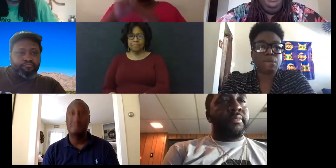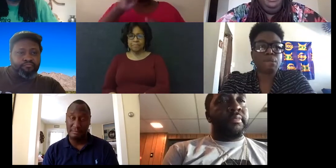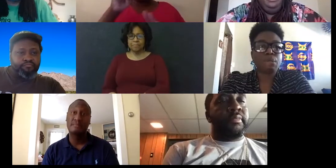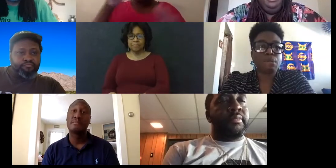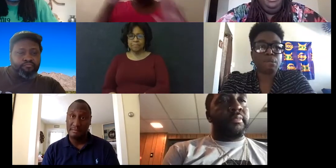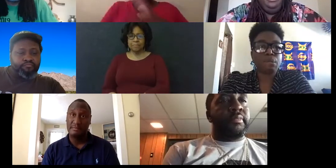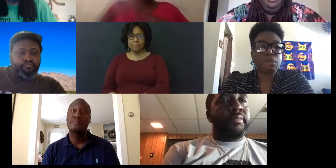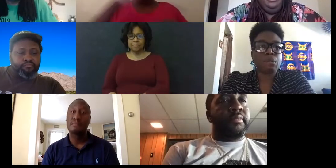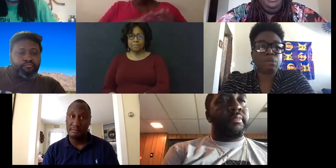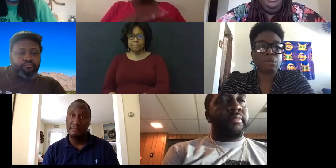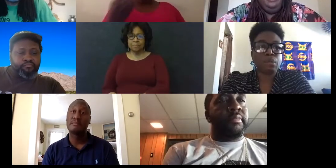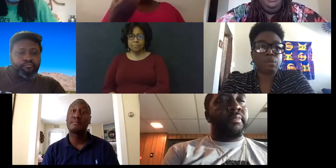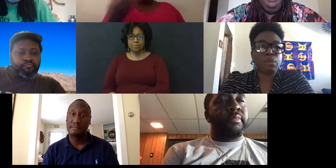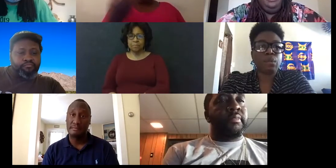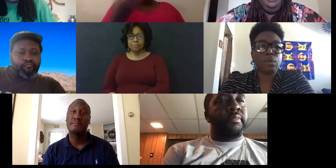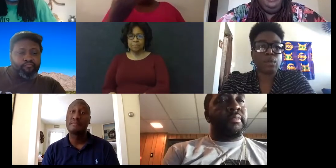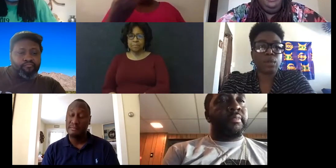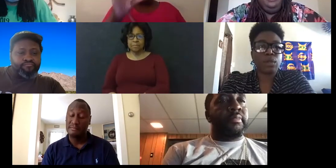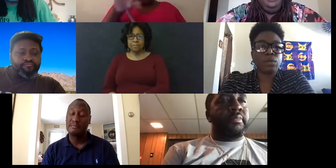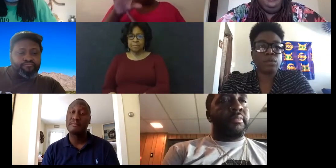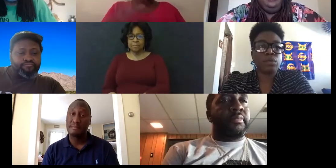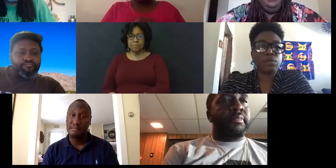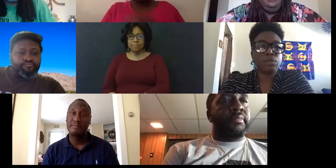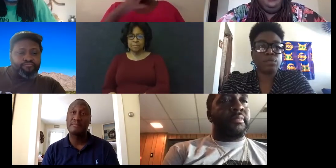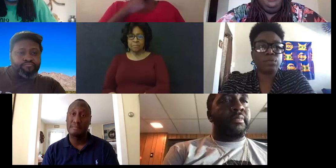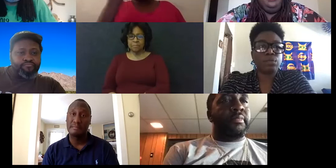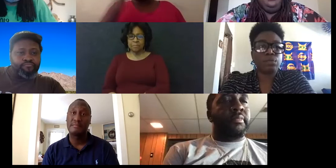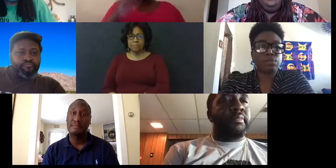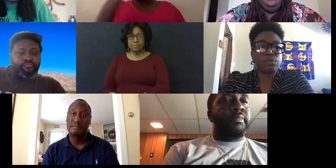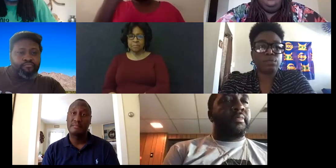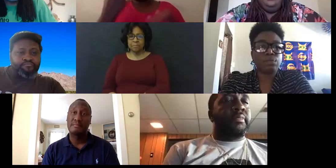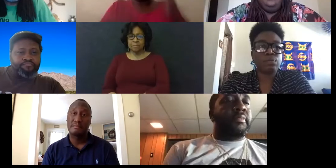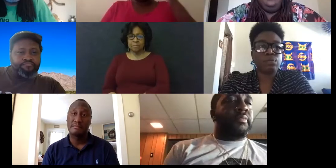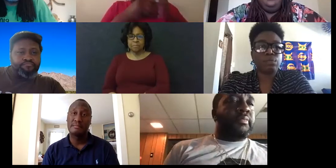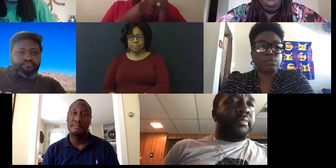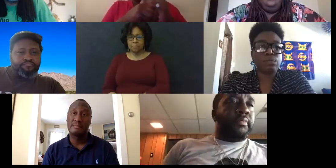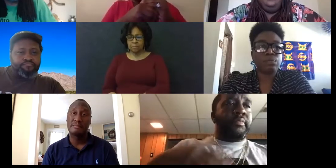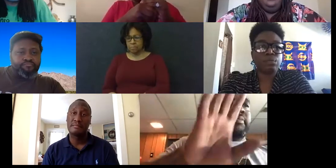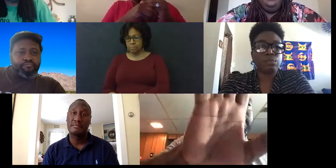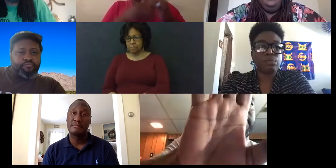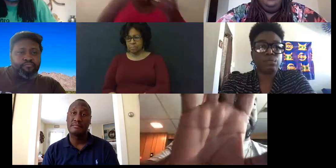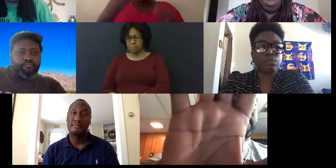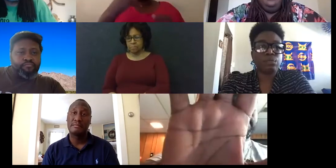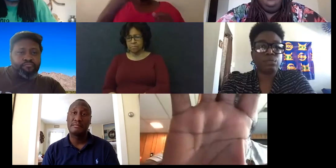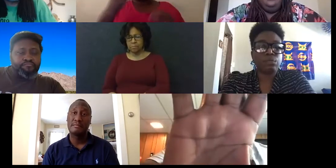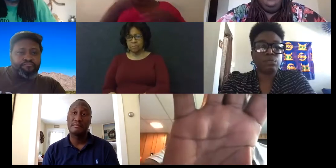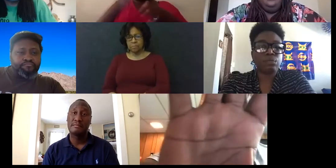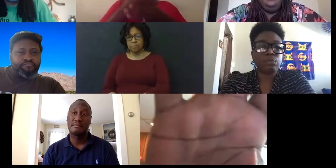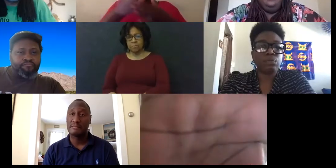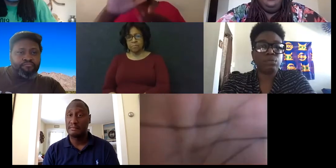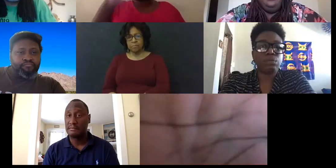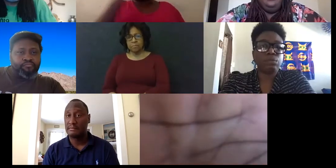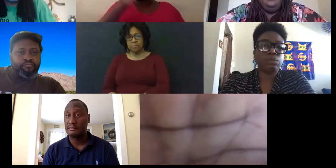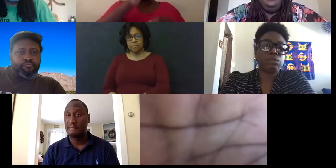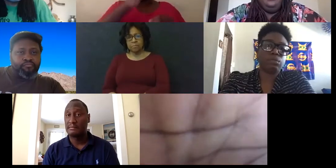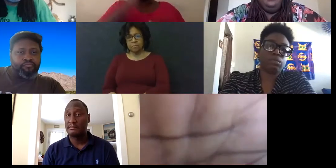on camera. And so does anybody want to chime in and actually voice their opinions about that or their feelings?